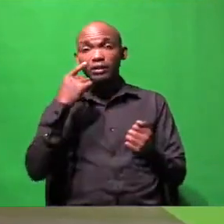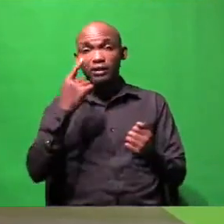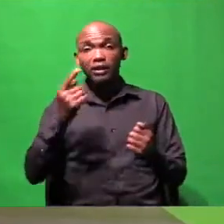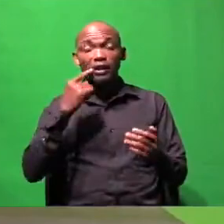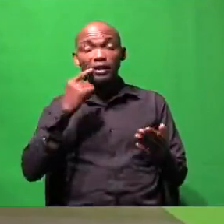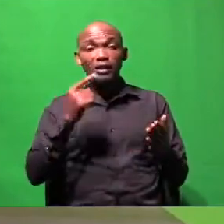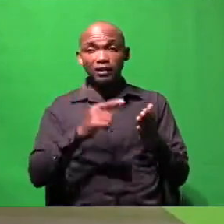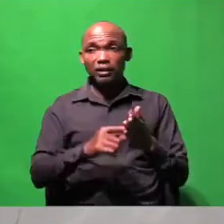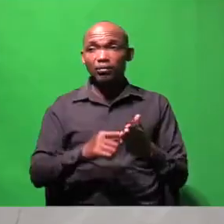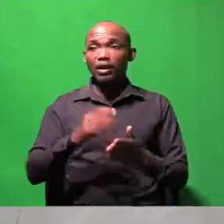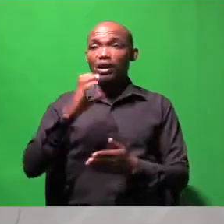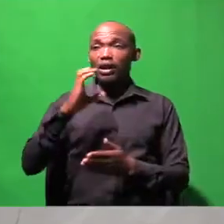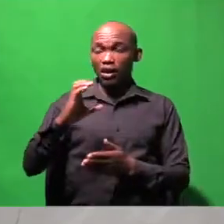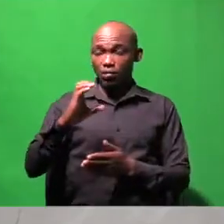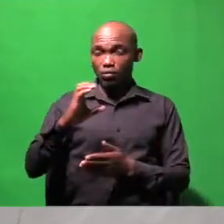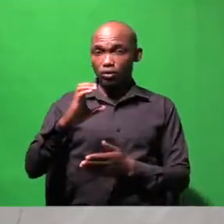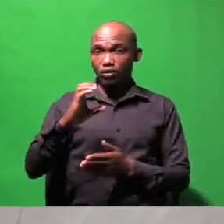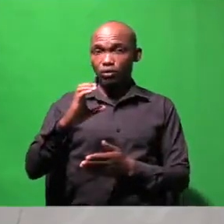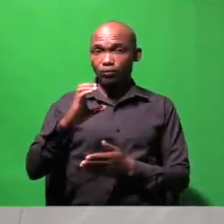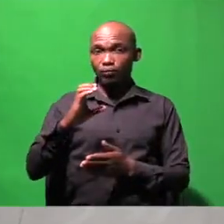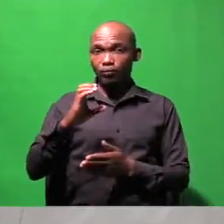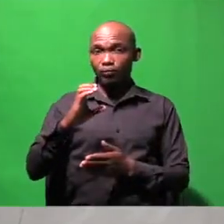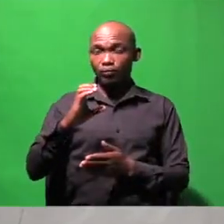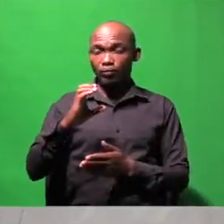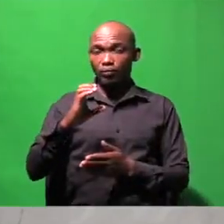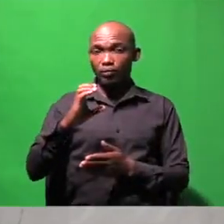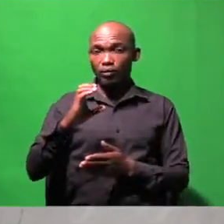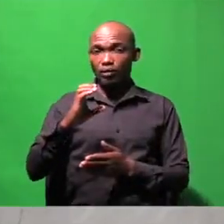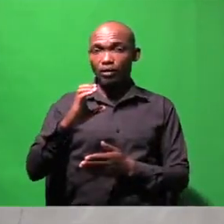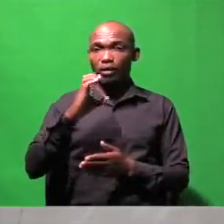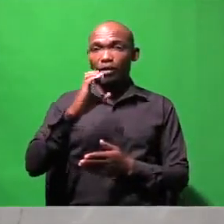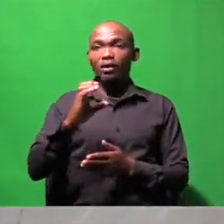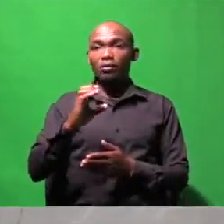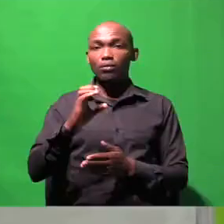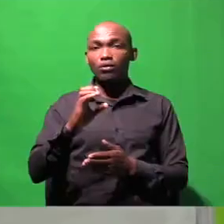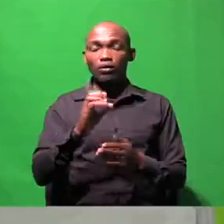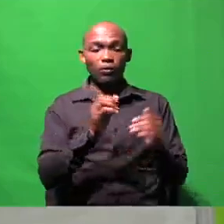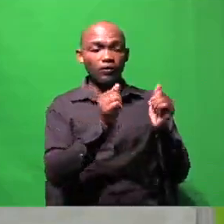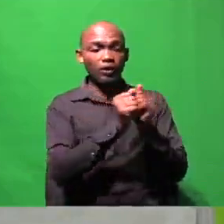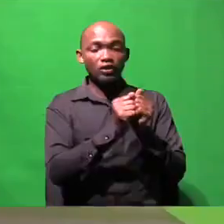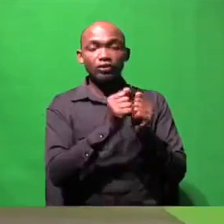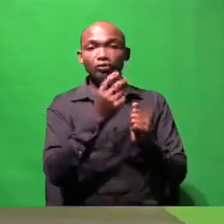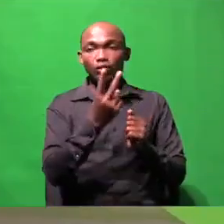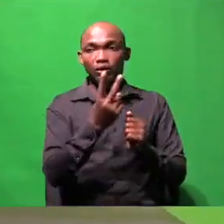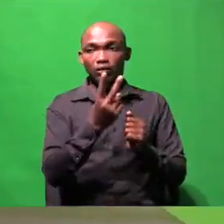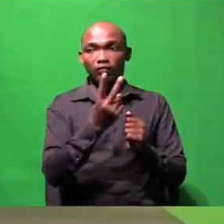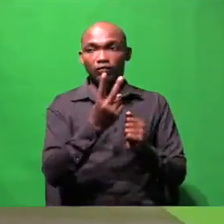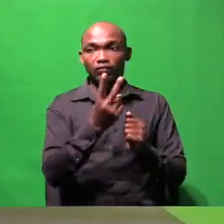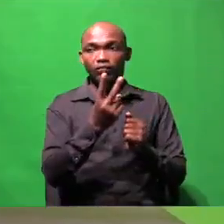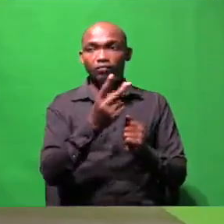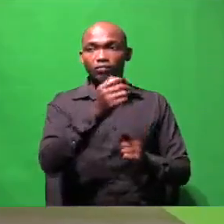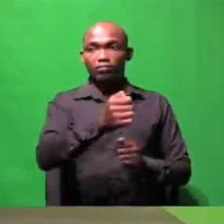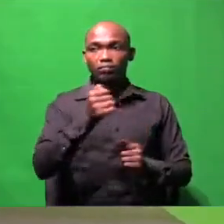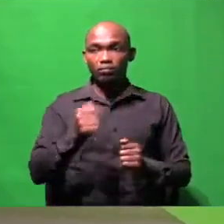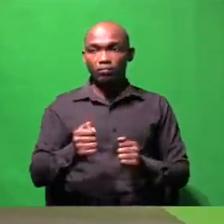mass, and another carbon may have 14 mass. So that is the meaning, just an example.